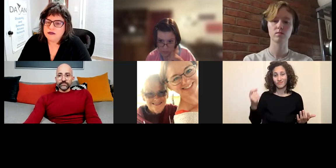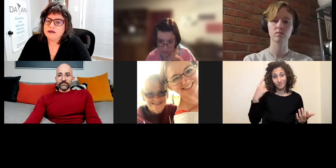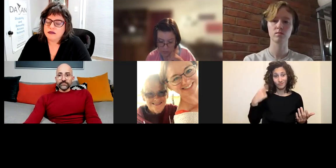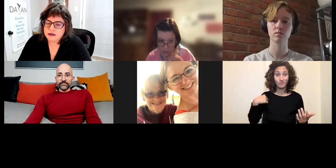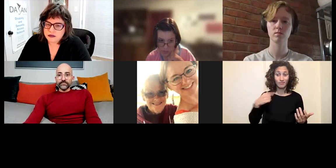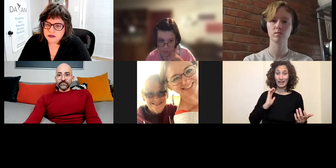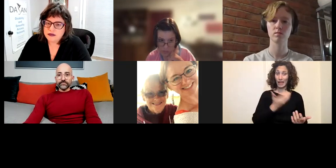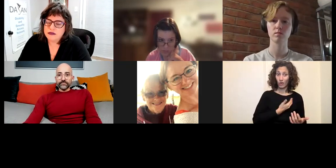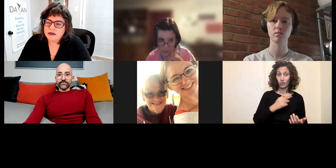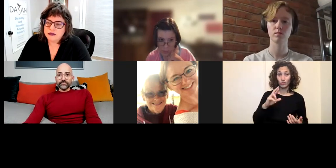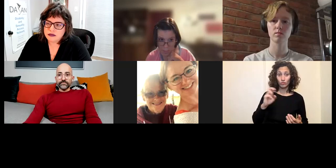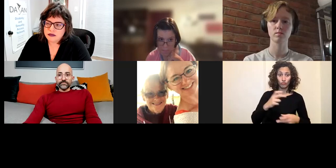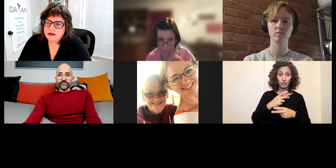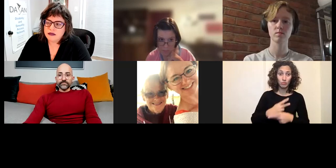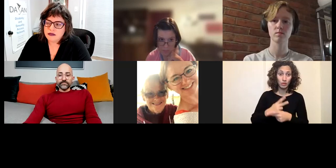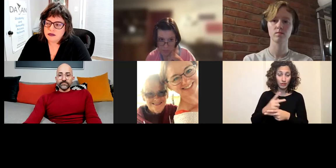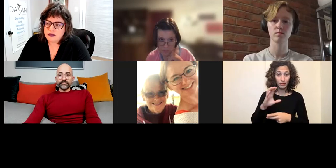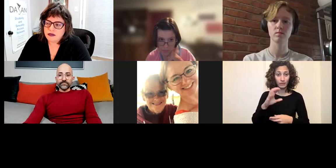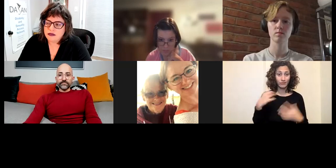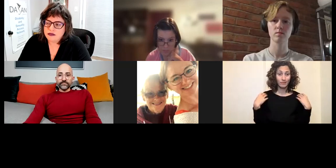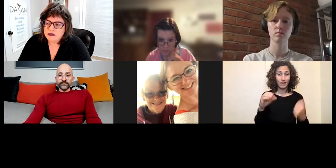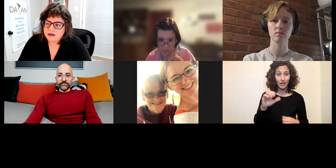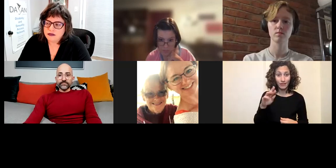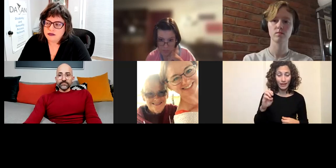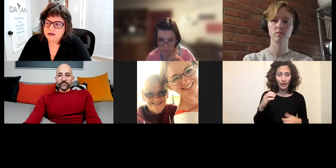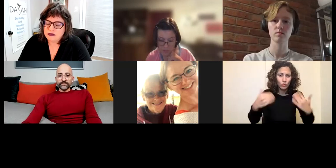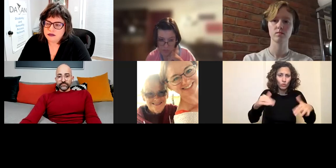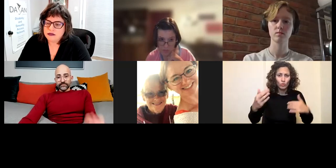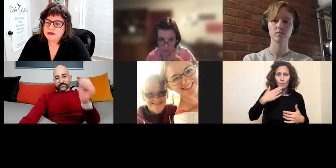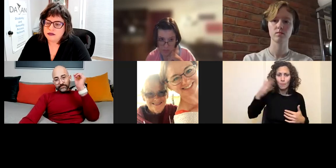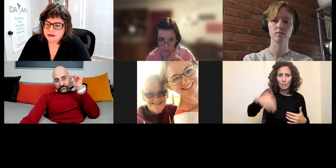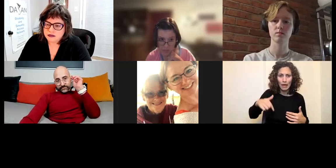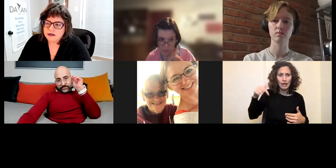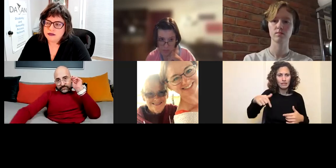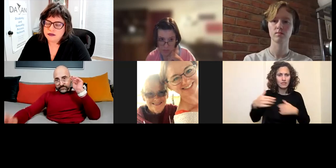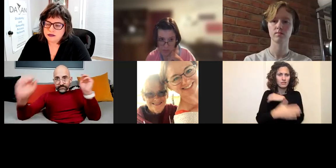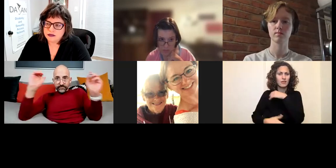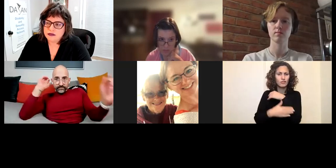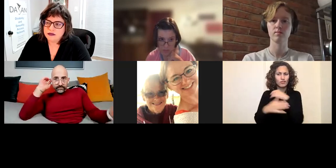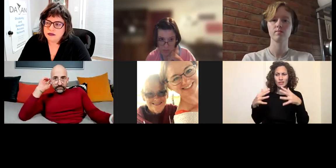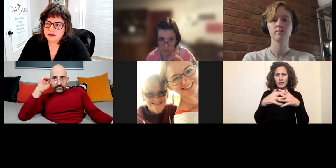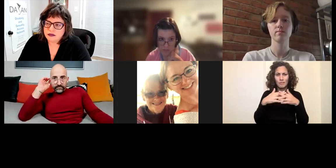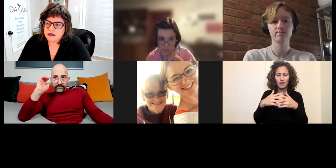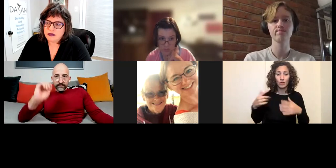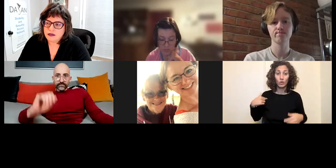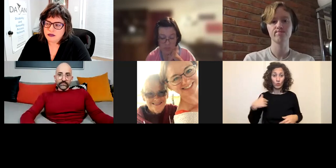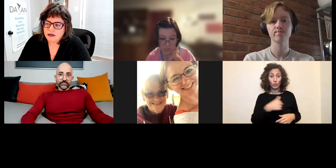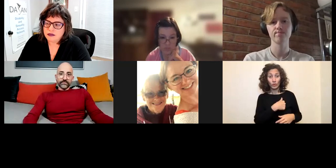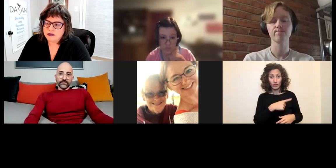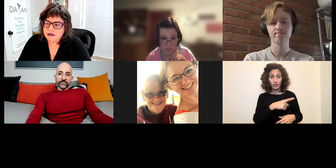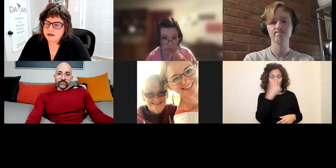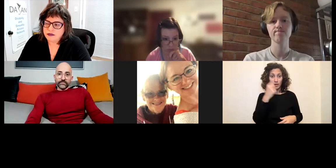care is bad in this country. We are not treated the same,